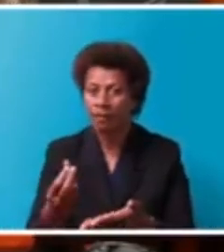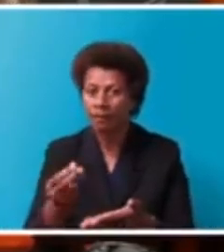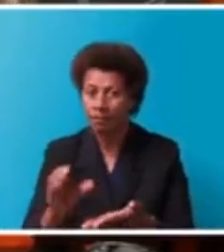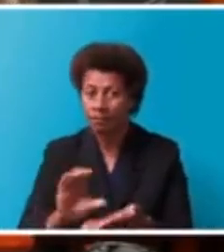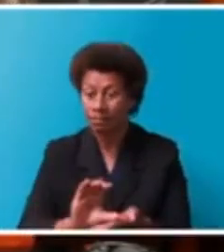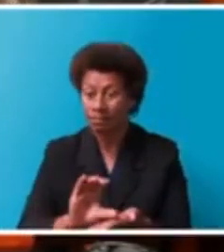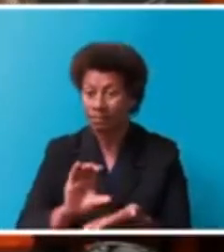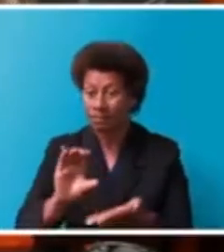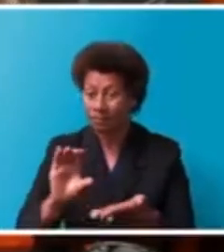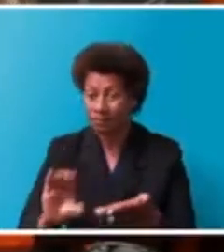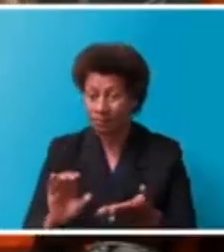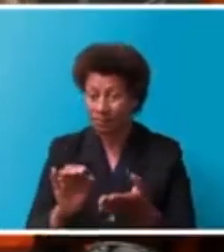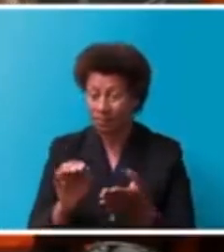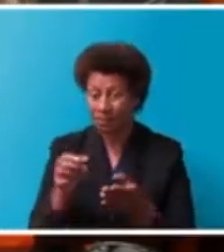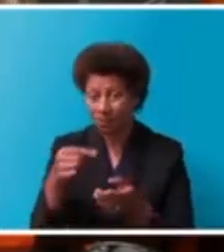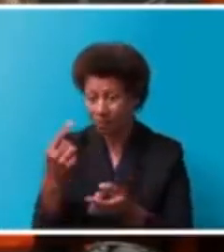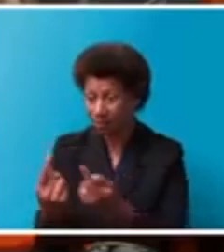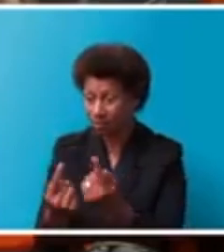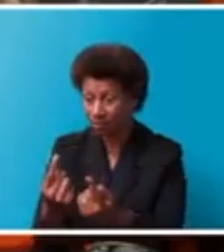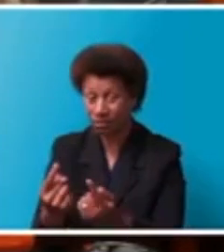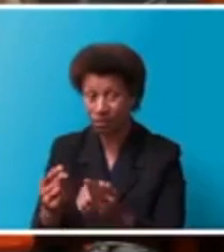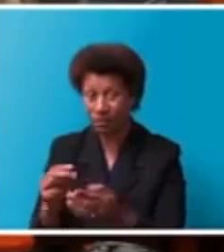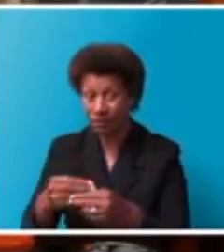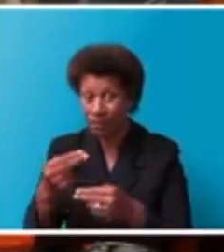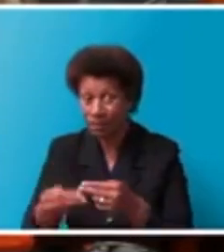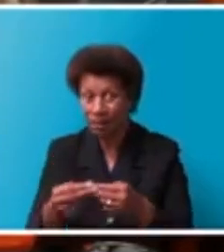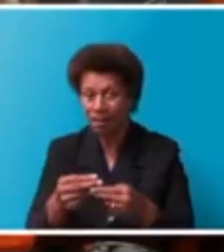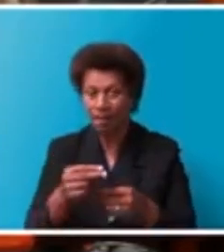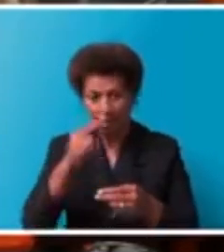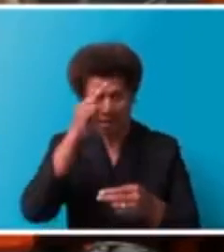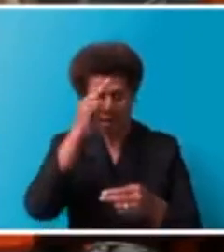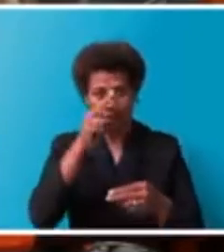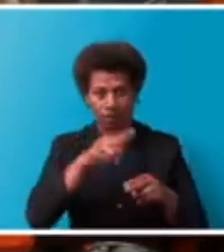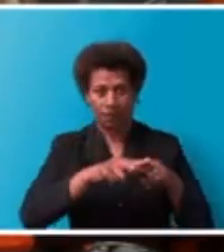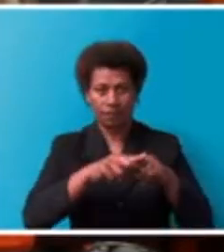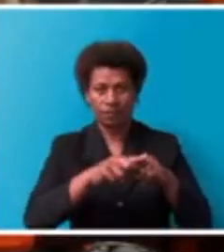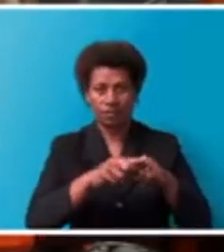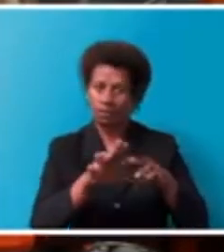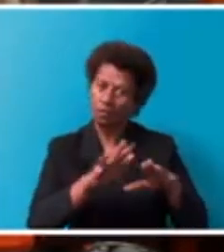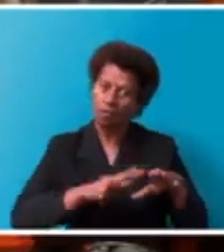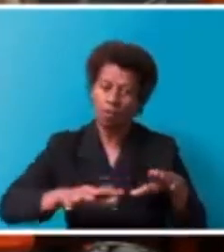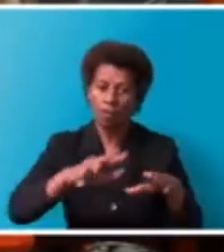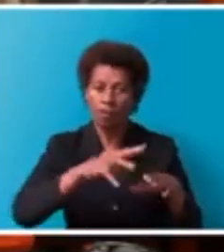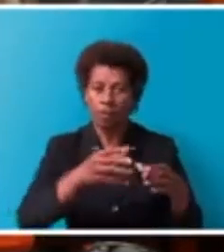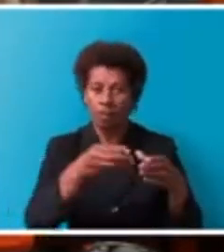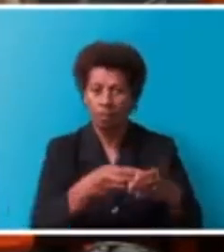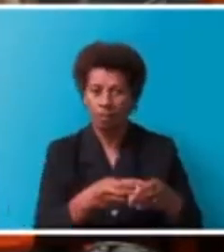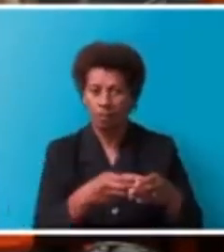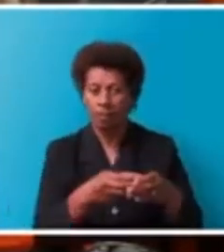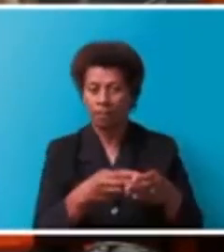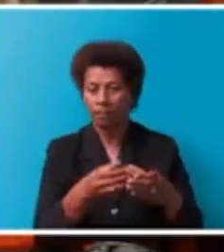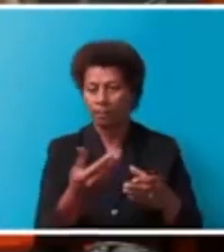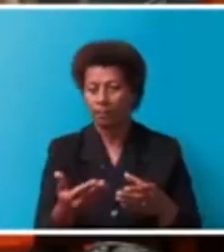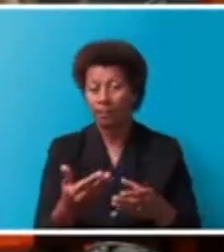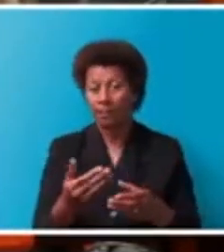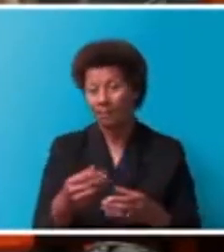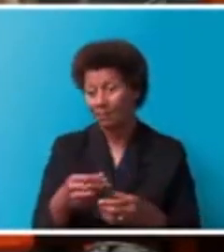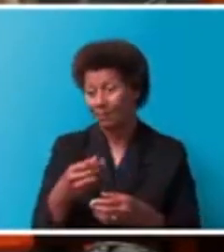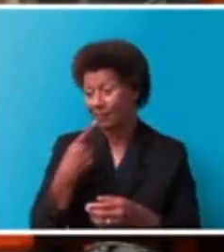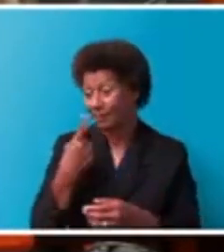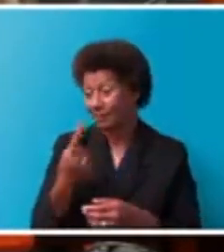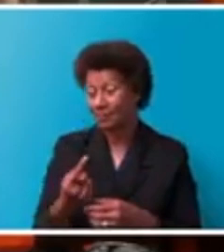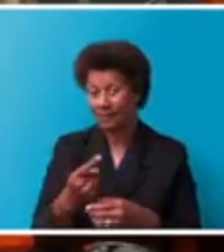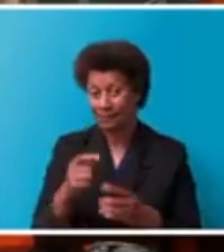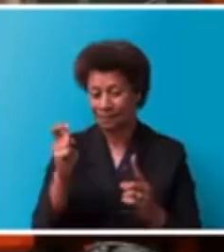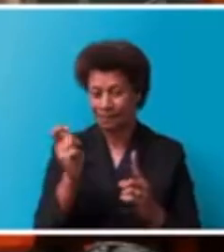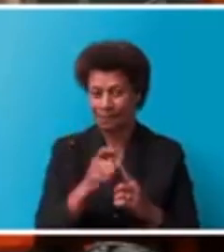only individual households, but the nation as a whole. Mr. Speaker, as mentioned earlier, we place specific emphasis on the allocation